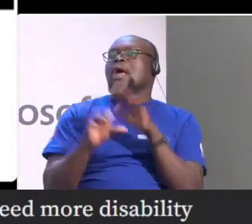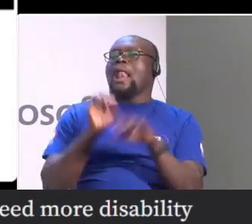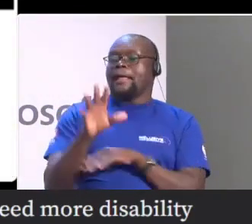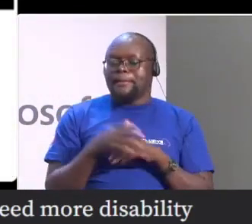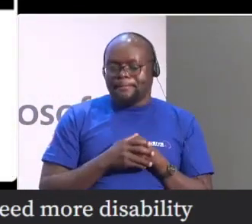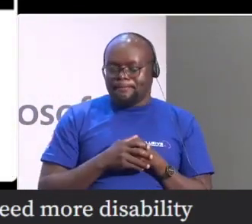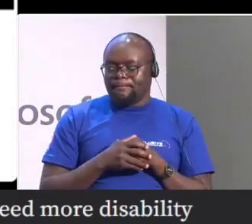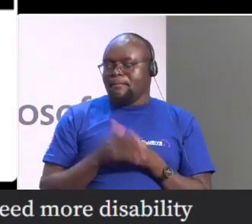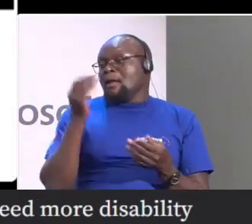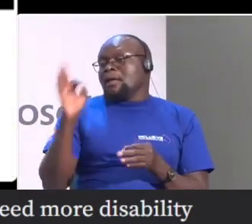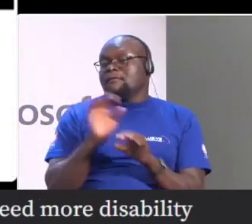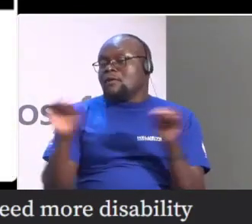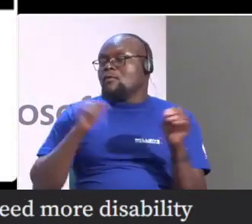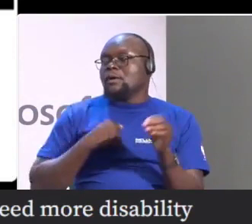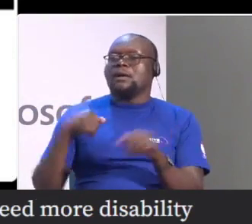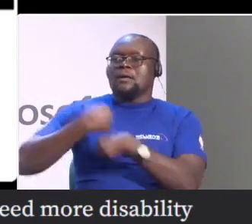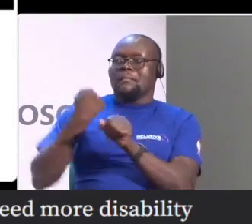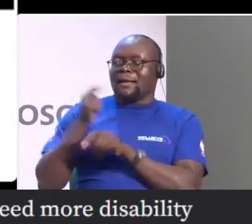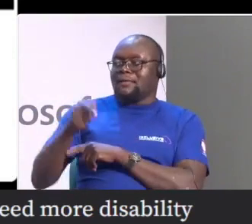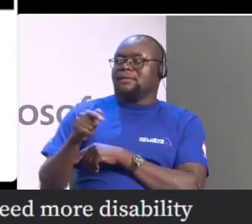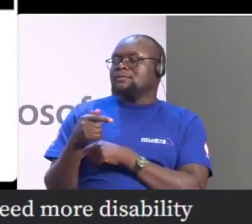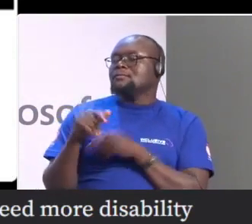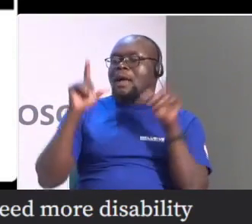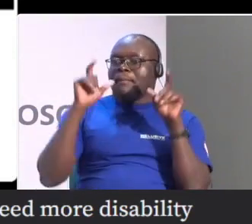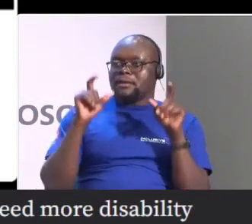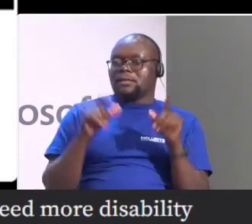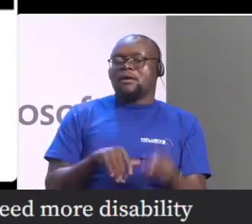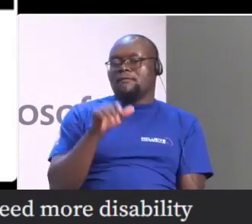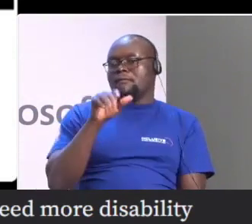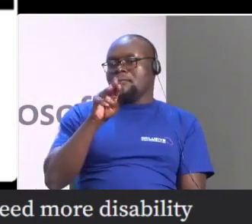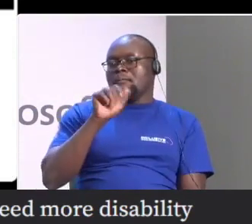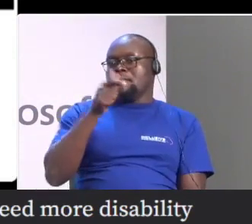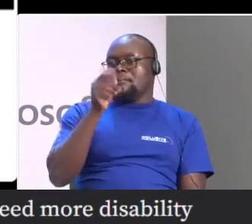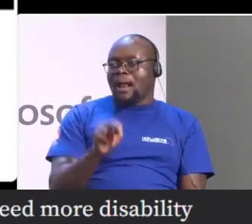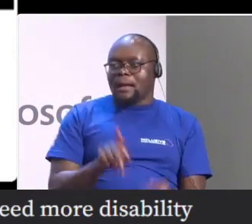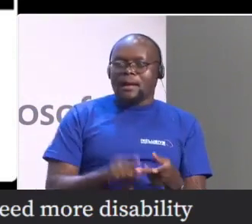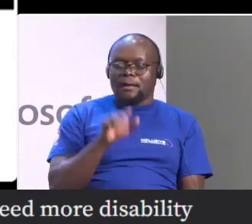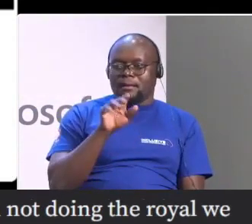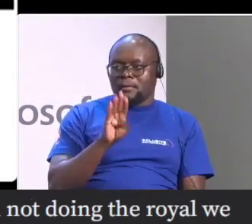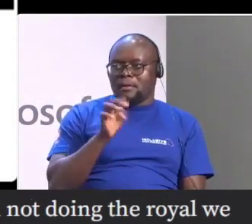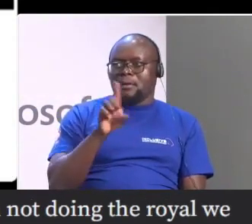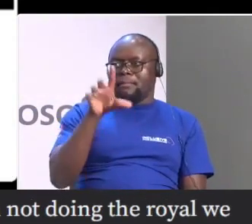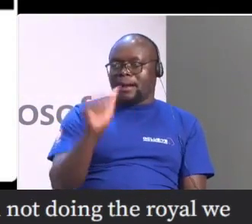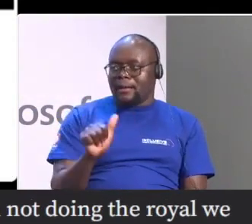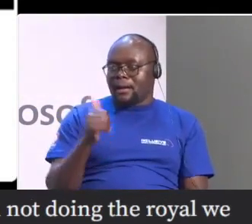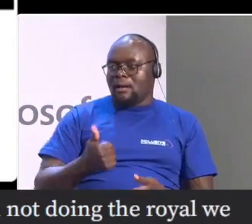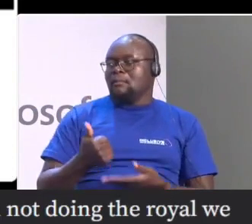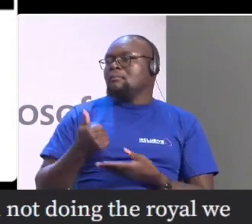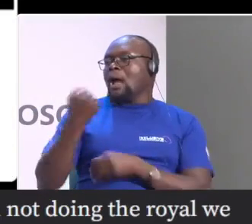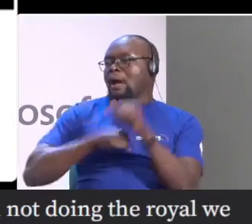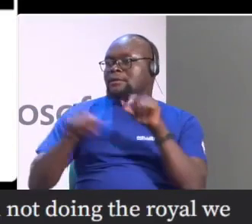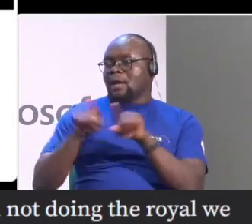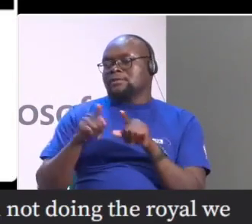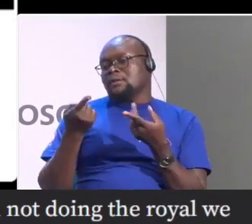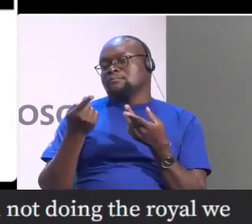Because otherwise we may end up with this. And on screen is a picture of Marlon Brando acting as the Godfather. I don't know if you've seen